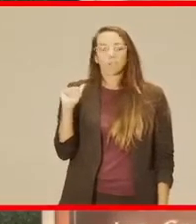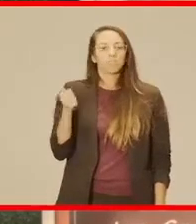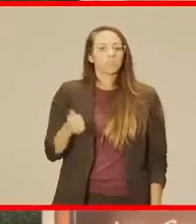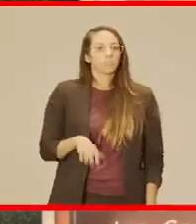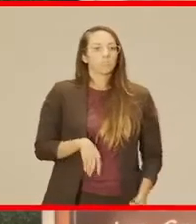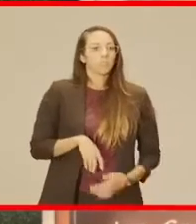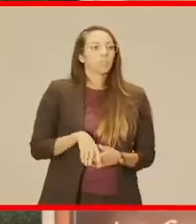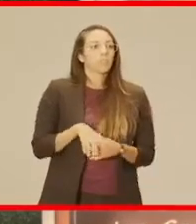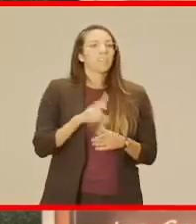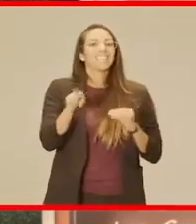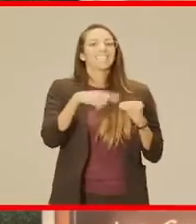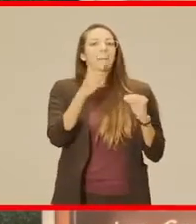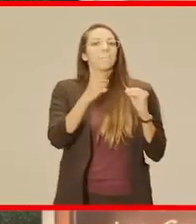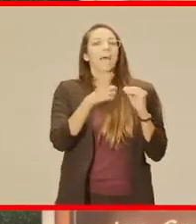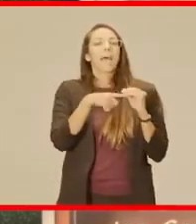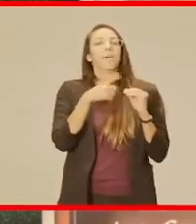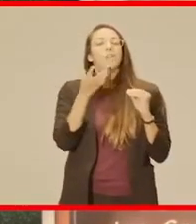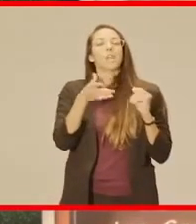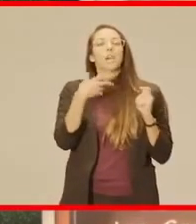It's about